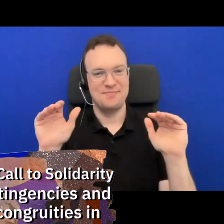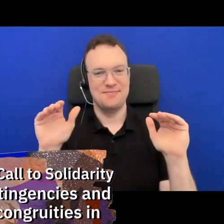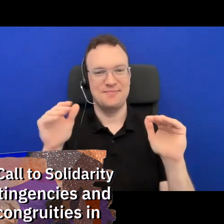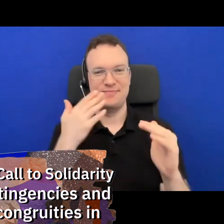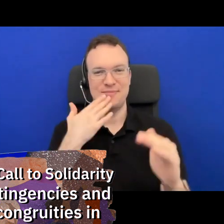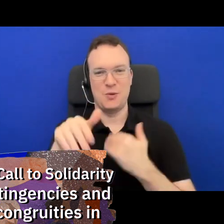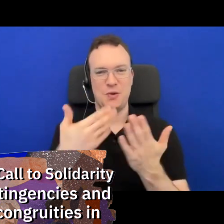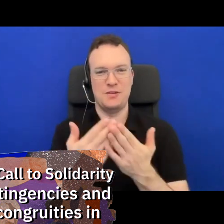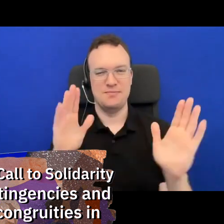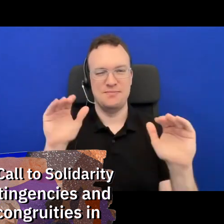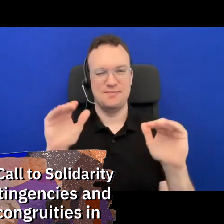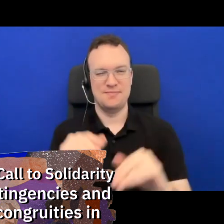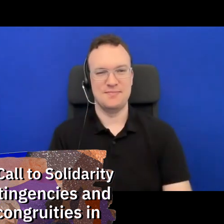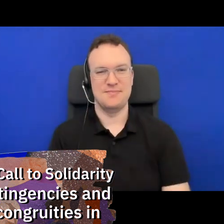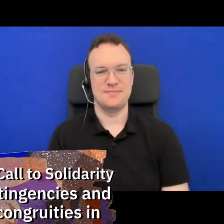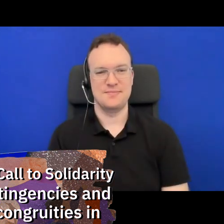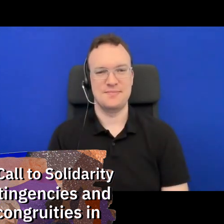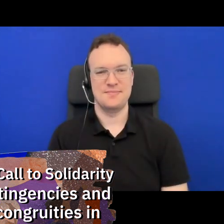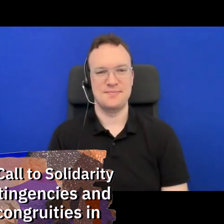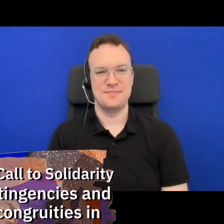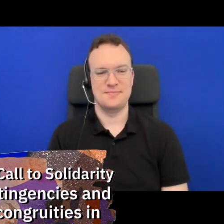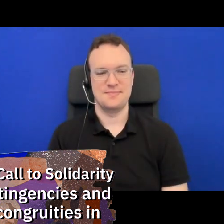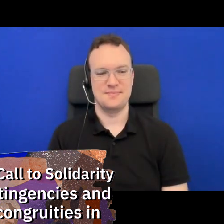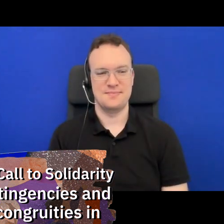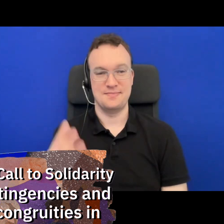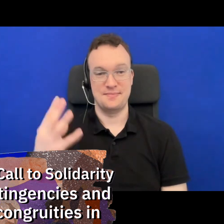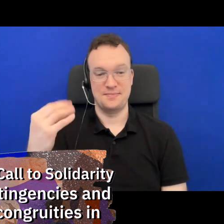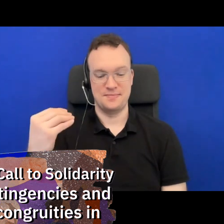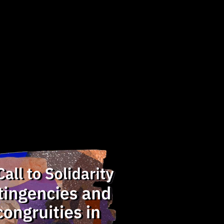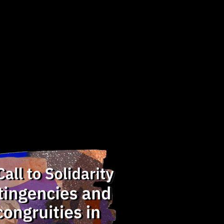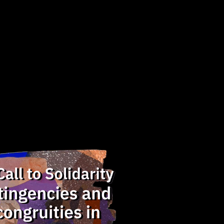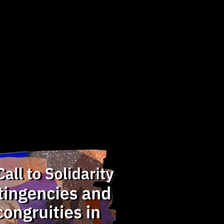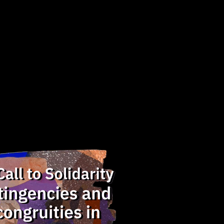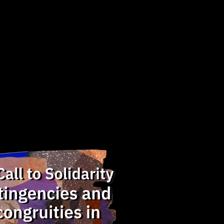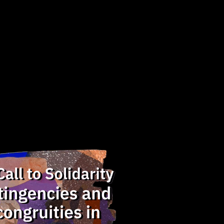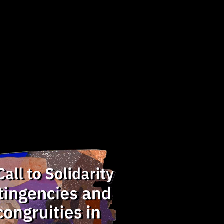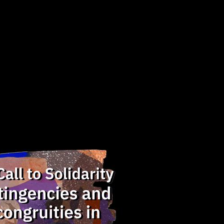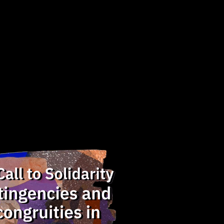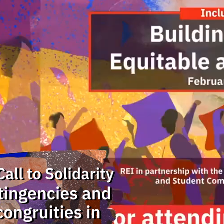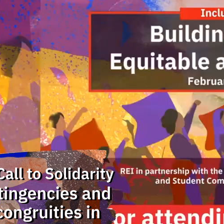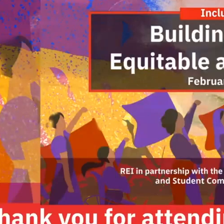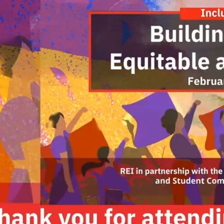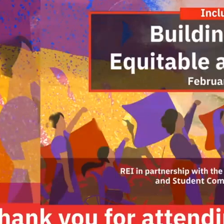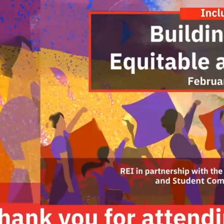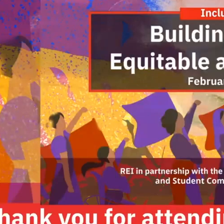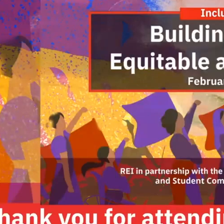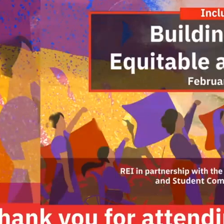to all. Thank you.